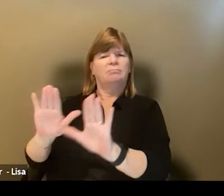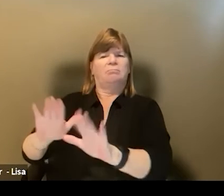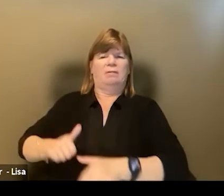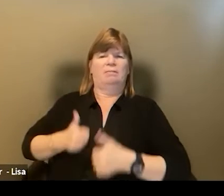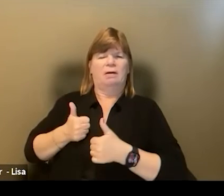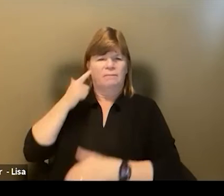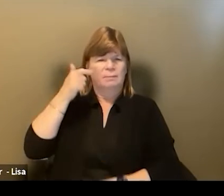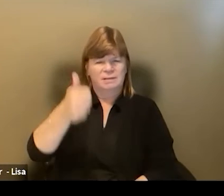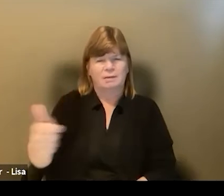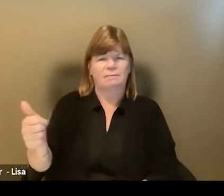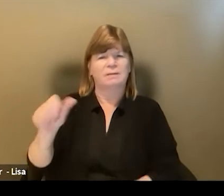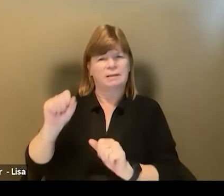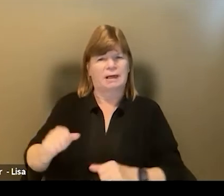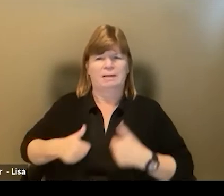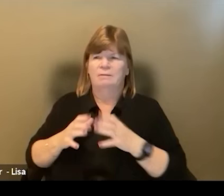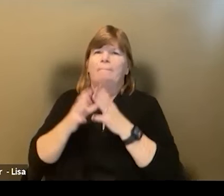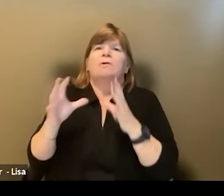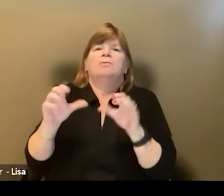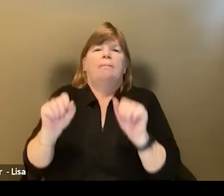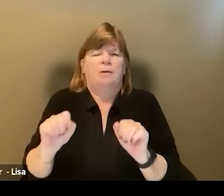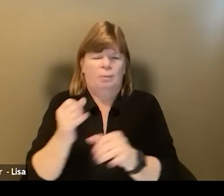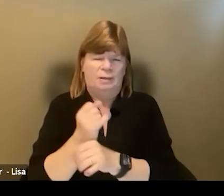life for themselves, where they can live as independently as